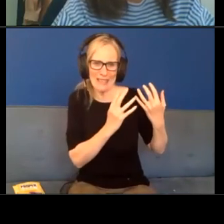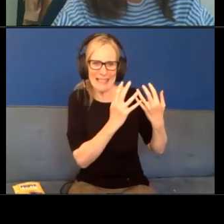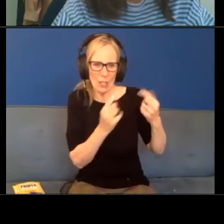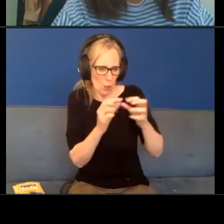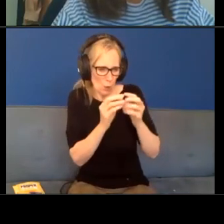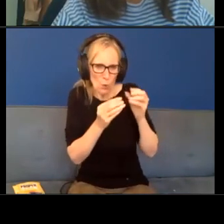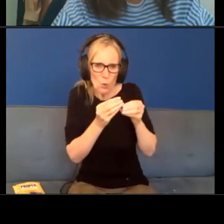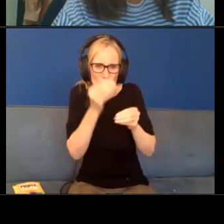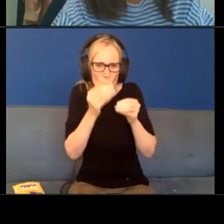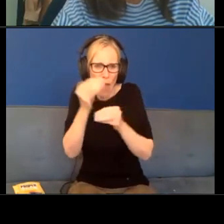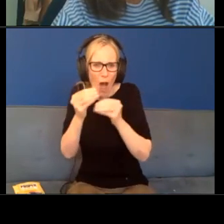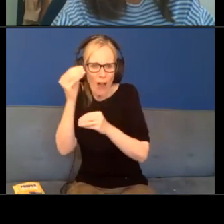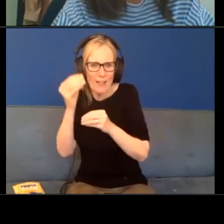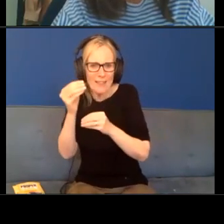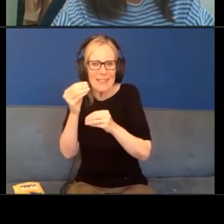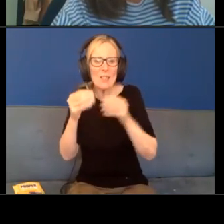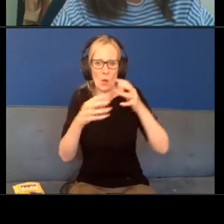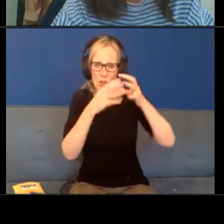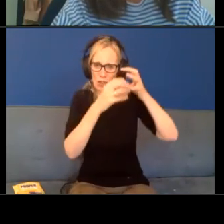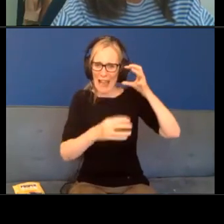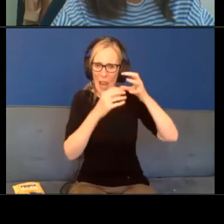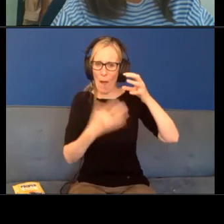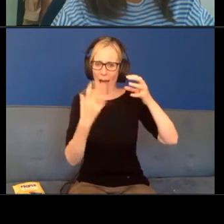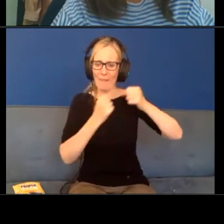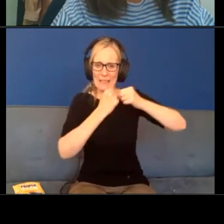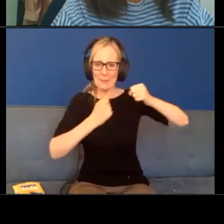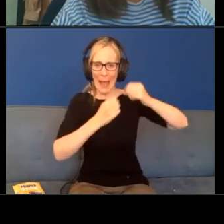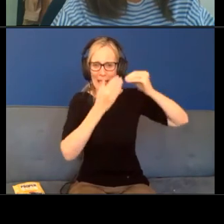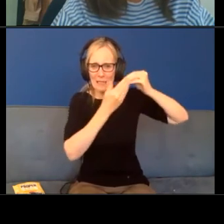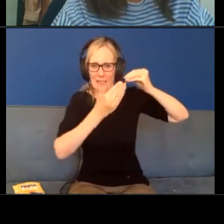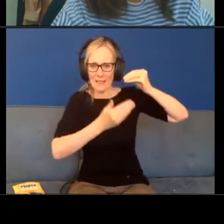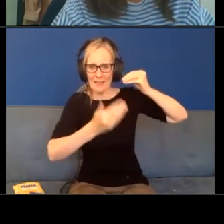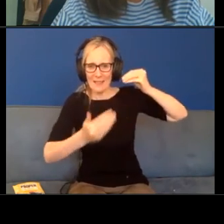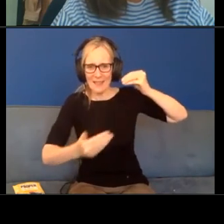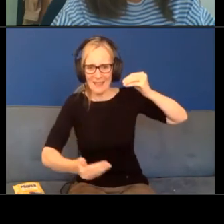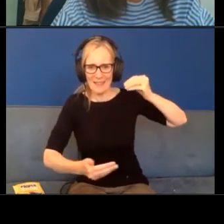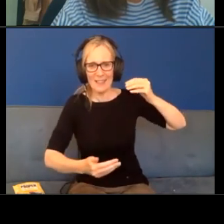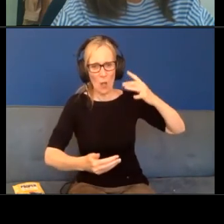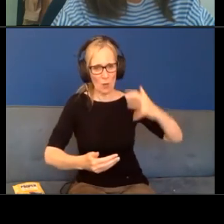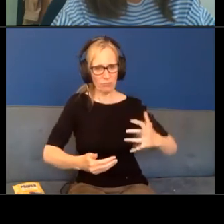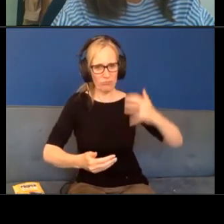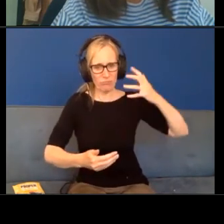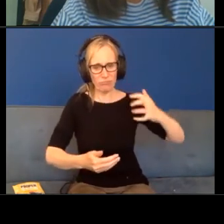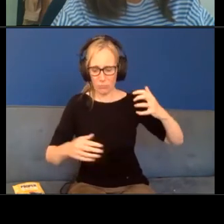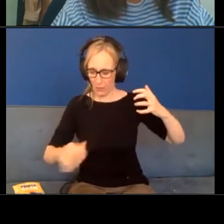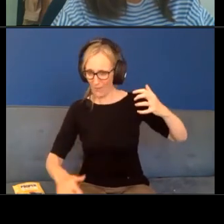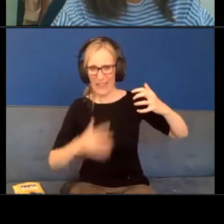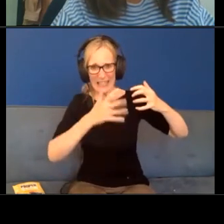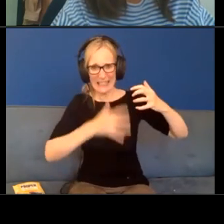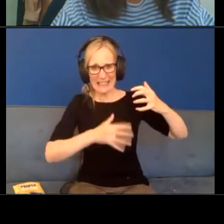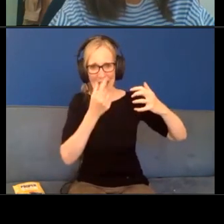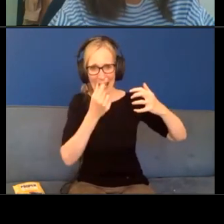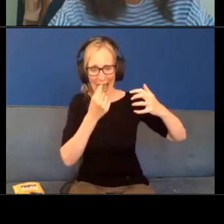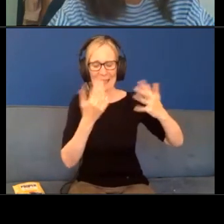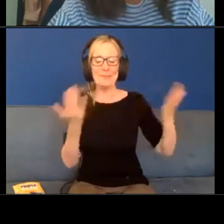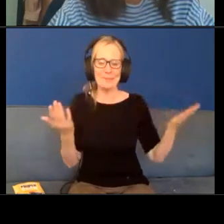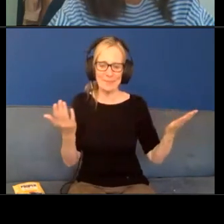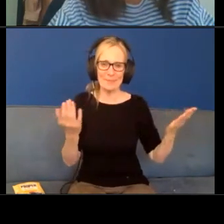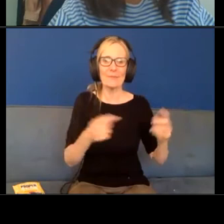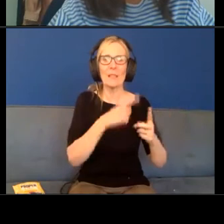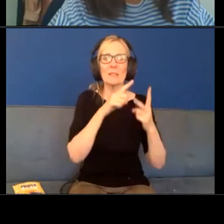use in whole class teaching in Nottingham for violin is called an artiphon, and it's kind of the music tech route. So